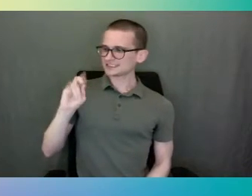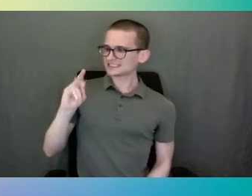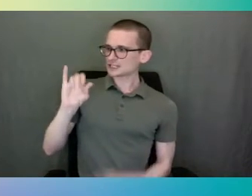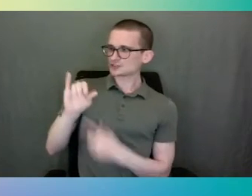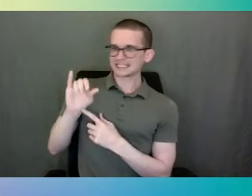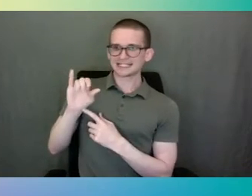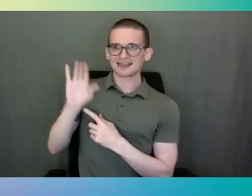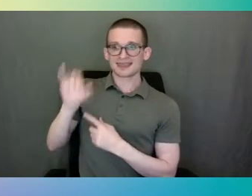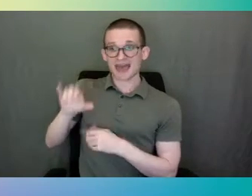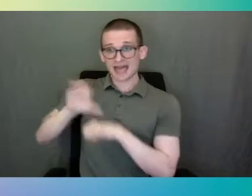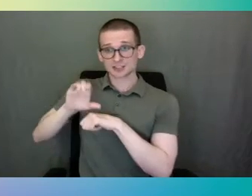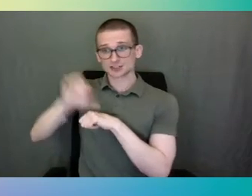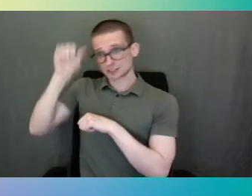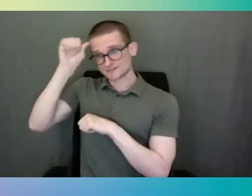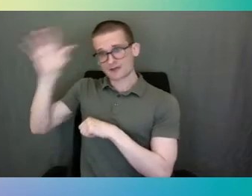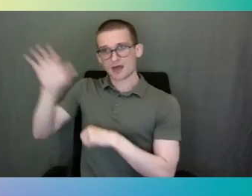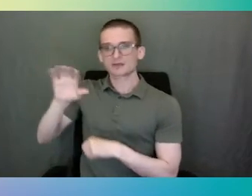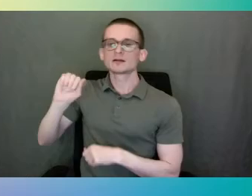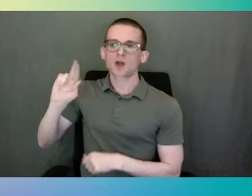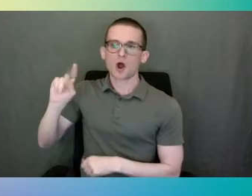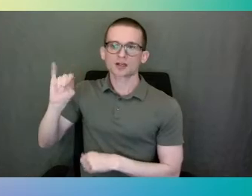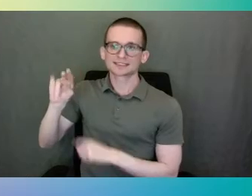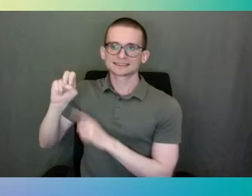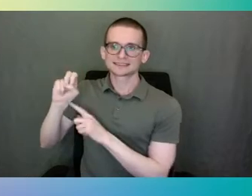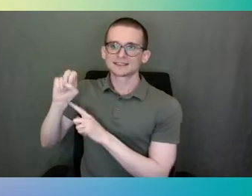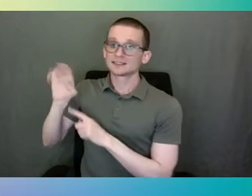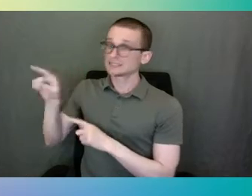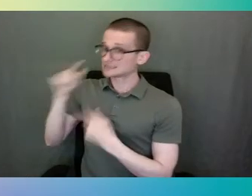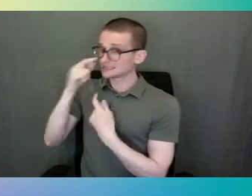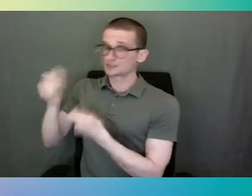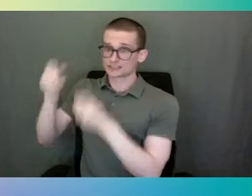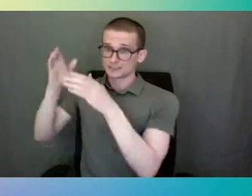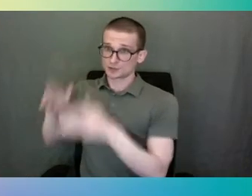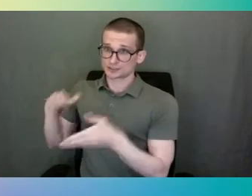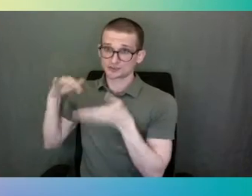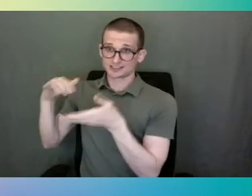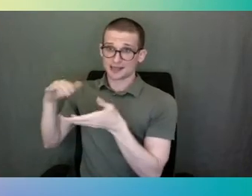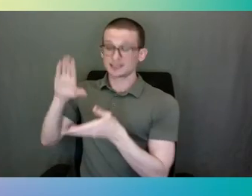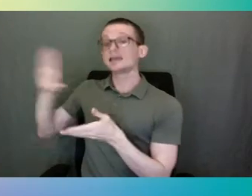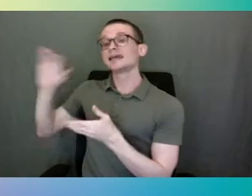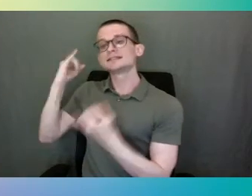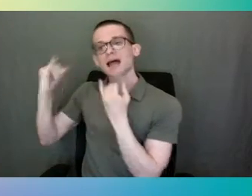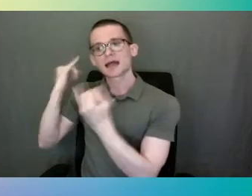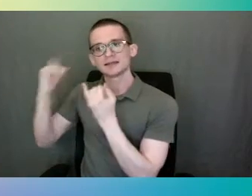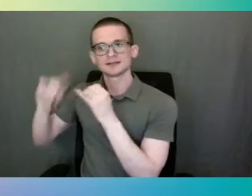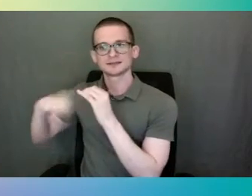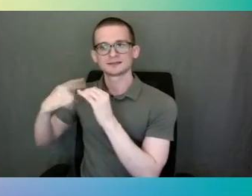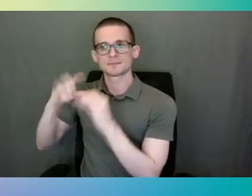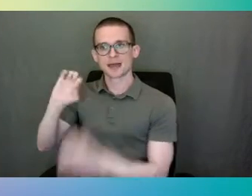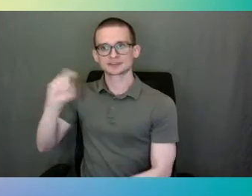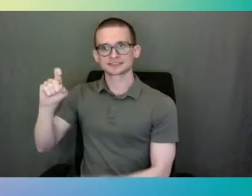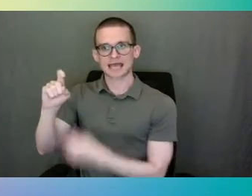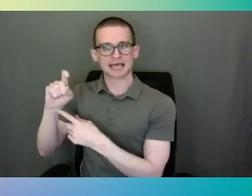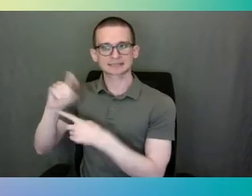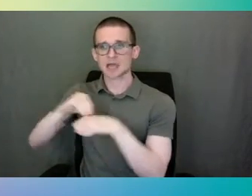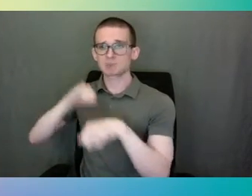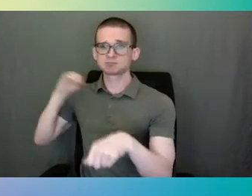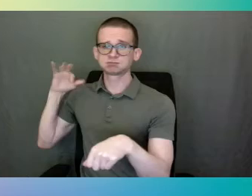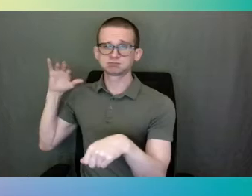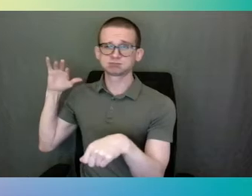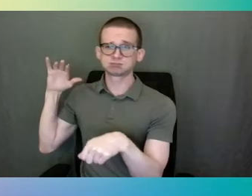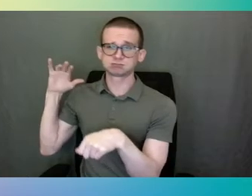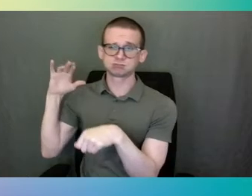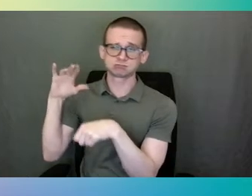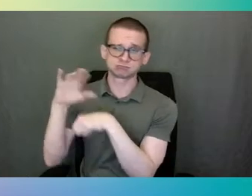ideas, Augustine's quite an interesting person to study, that his ideas about sex have projected so far into